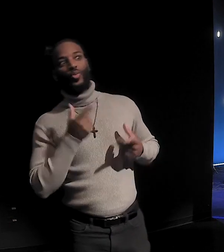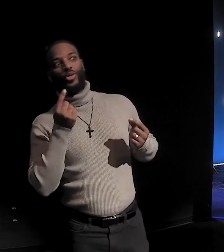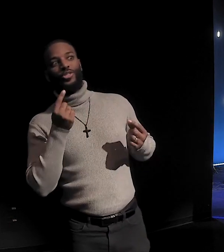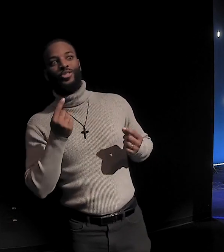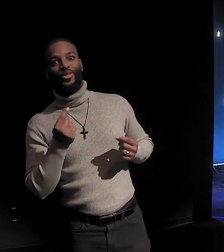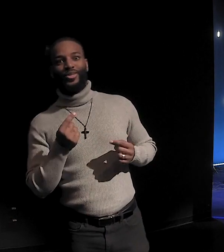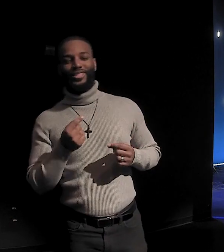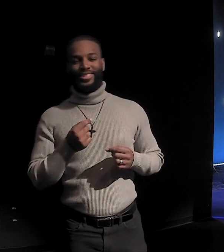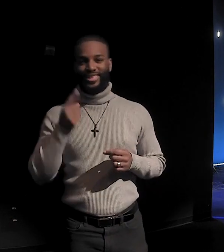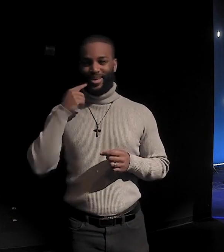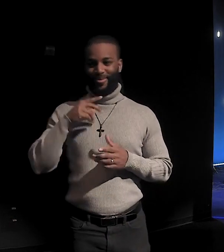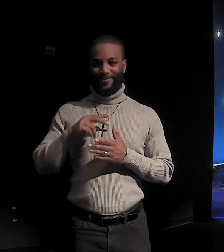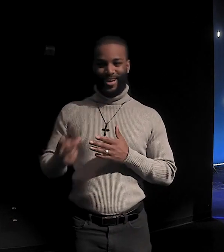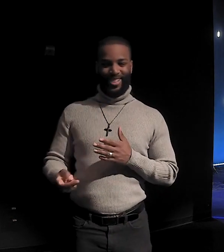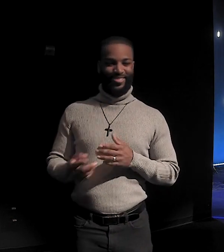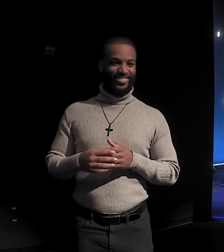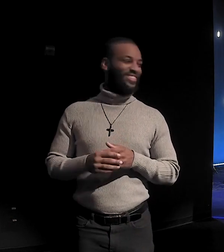here?